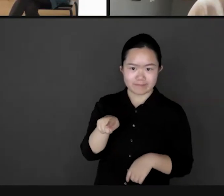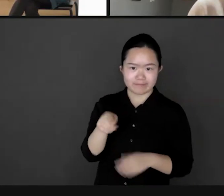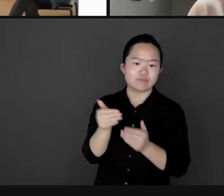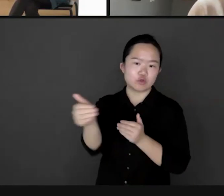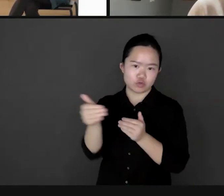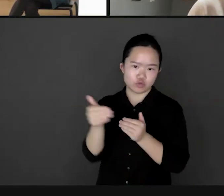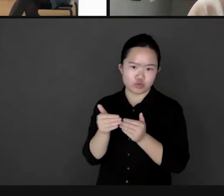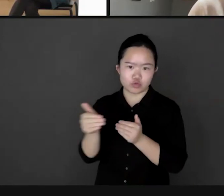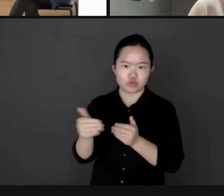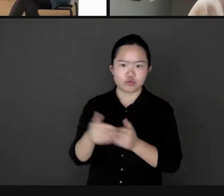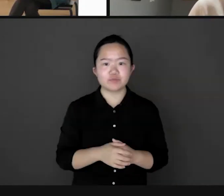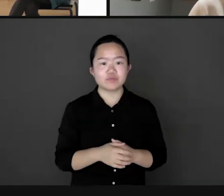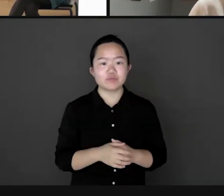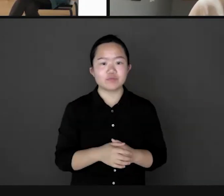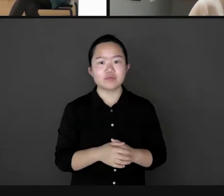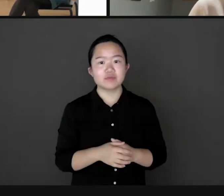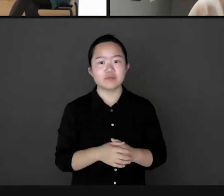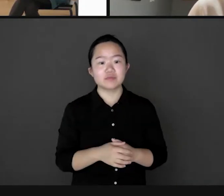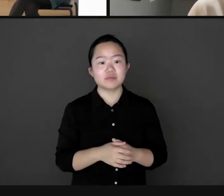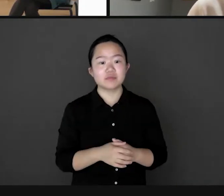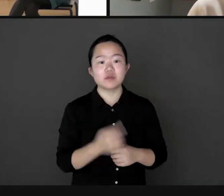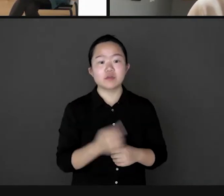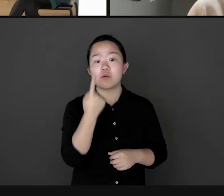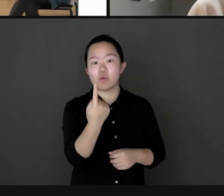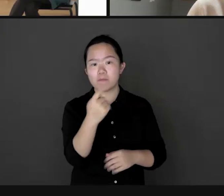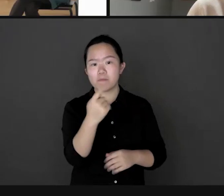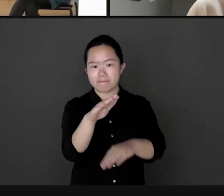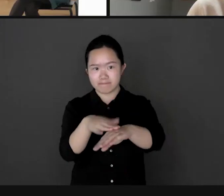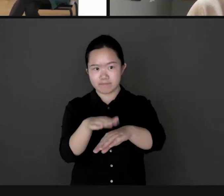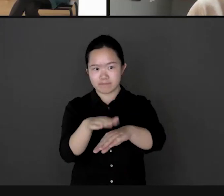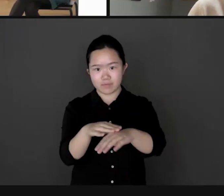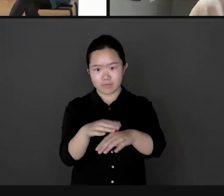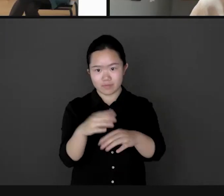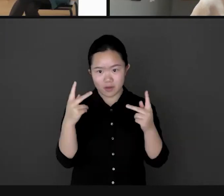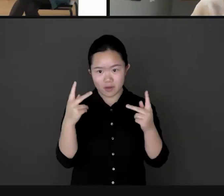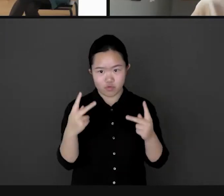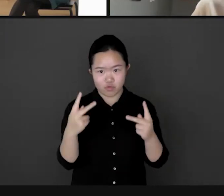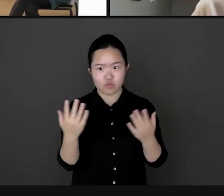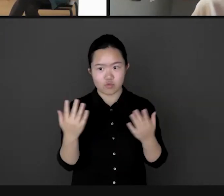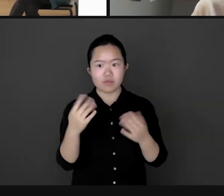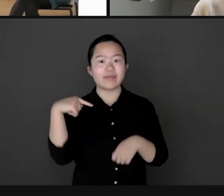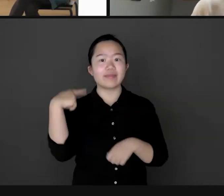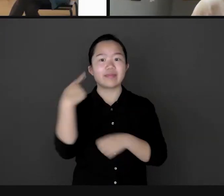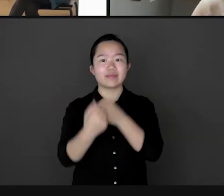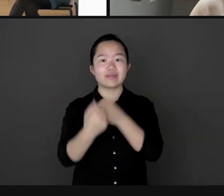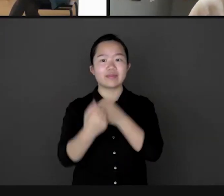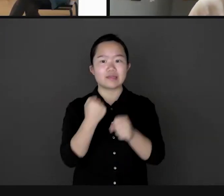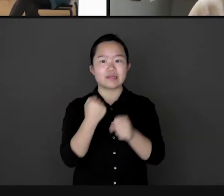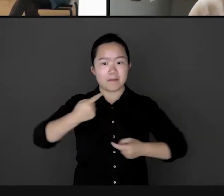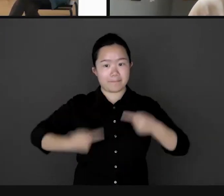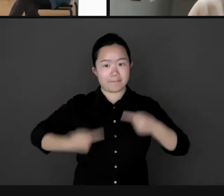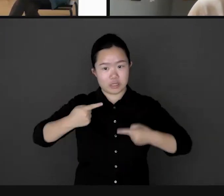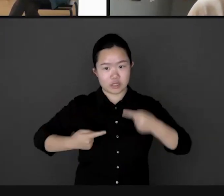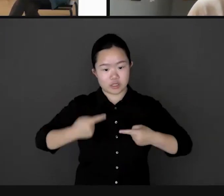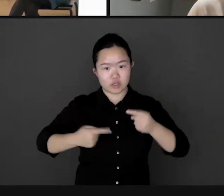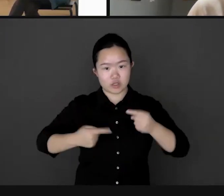new phase with very specific actions for the next European Disability Rights Strategy. So we have